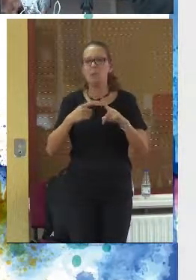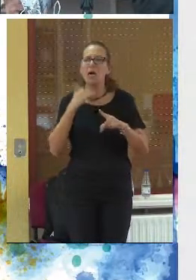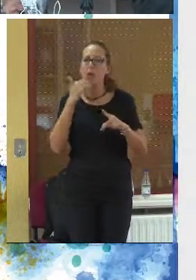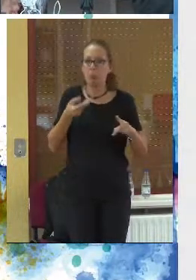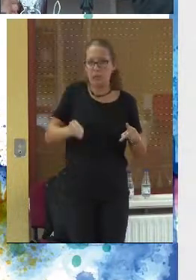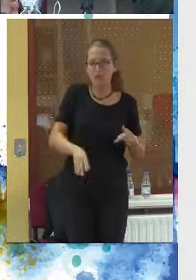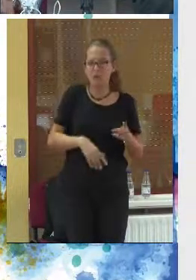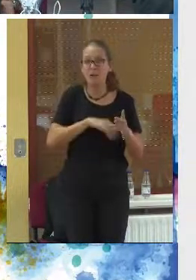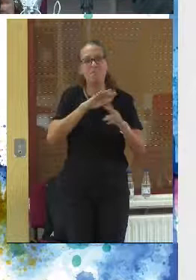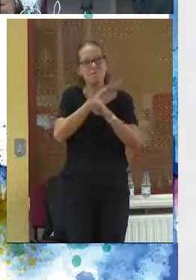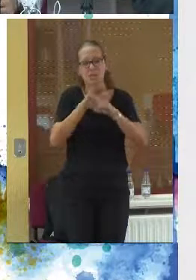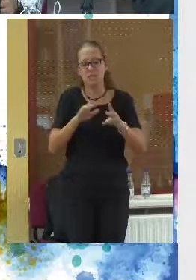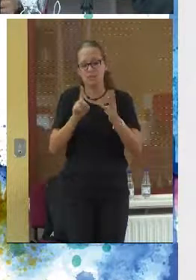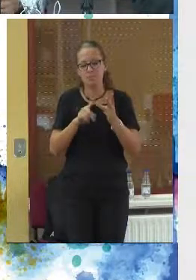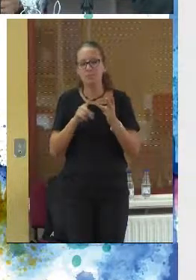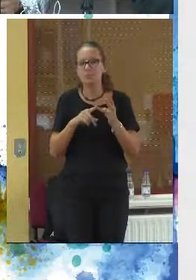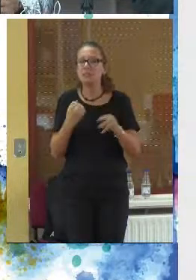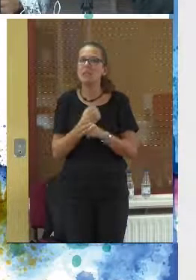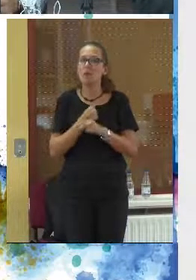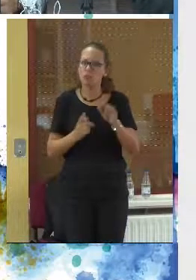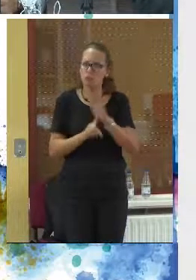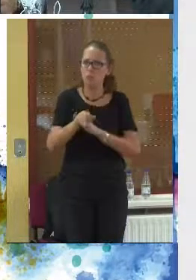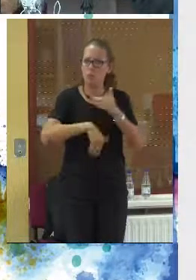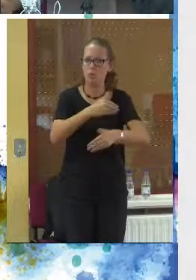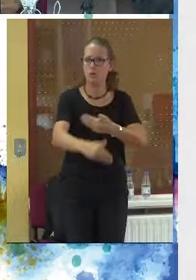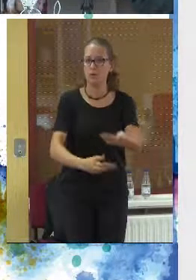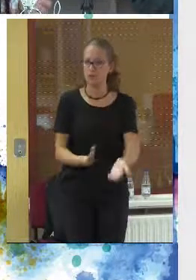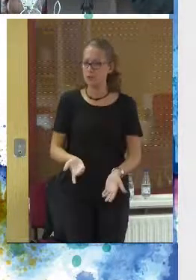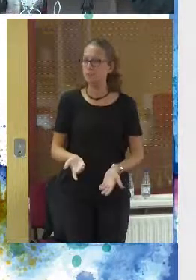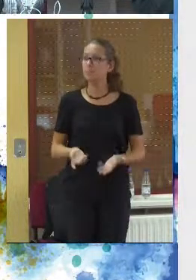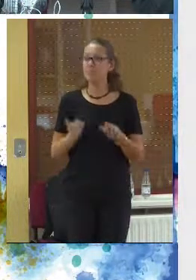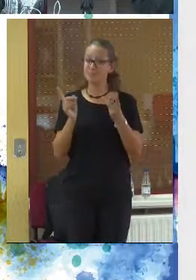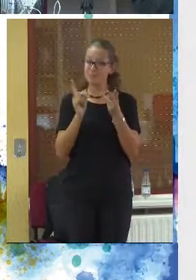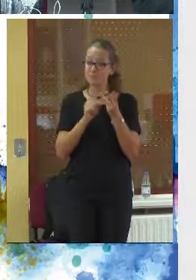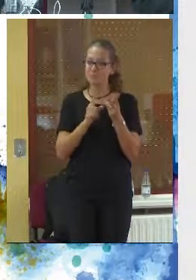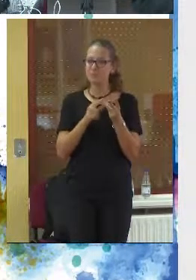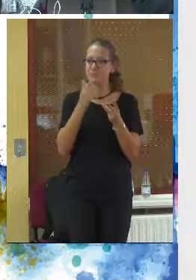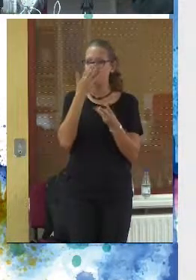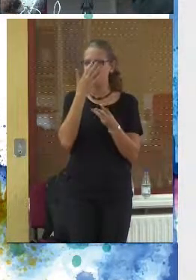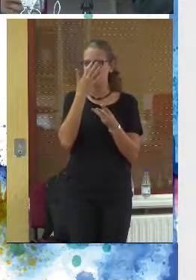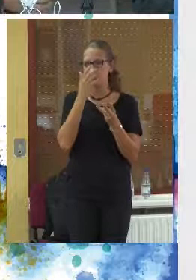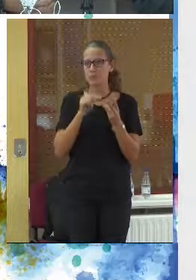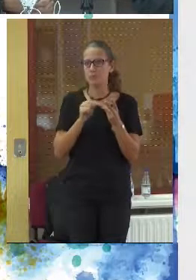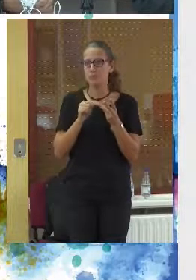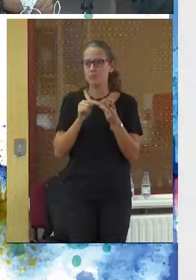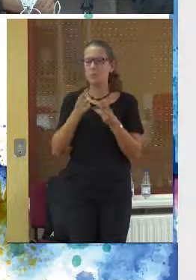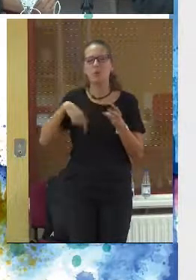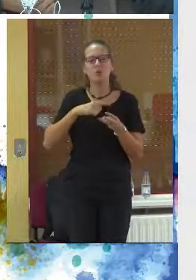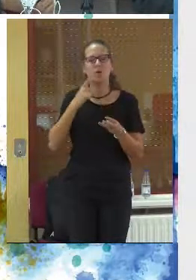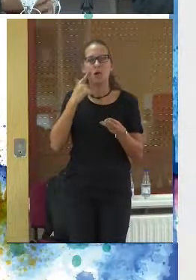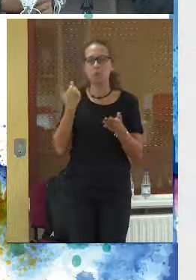intermediate employees with other functionalities, and last but not least, an advanced profile,